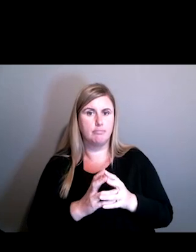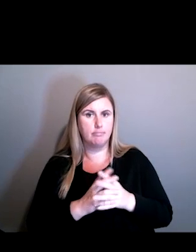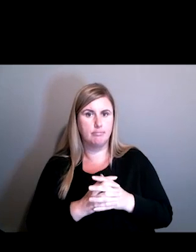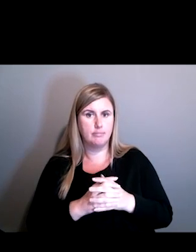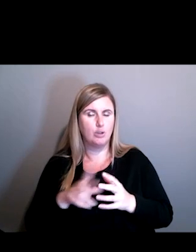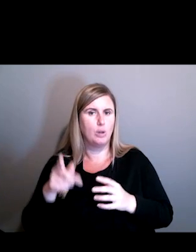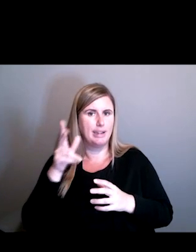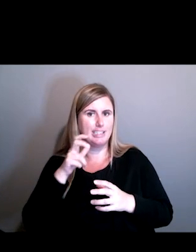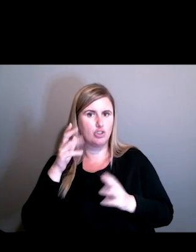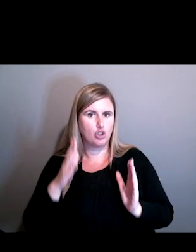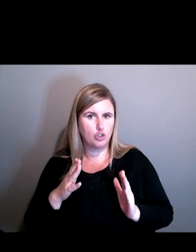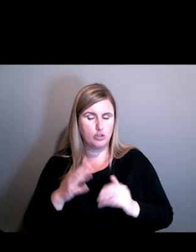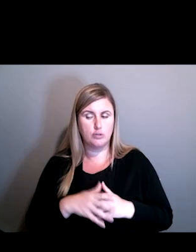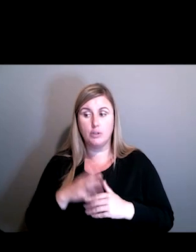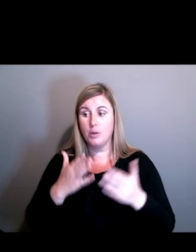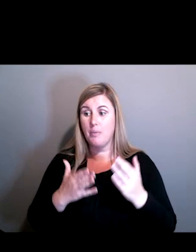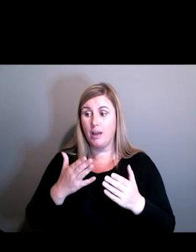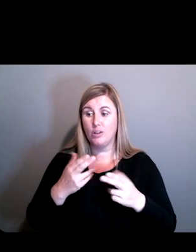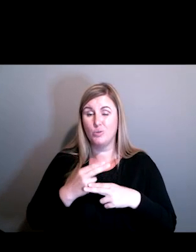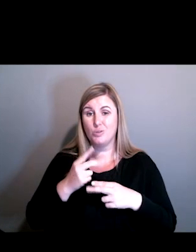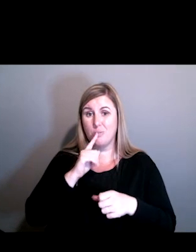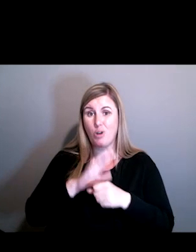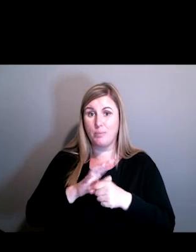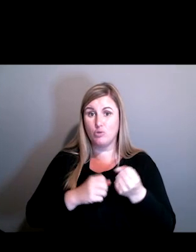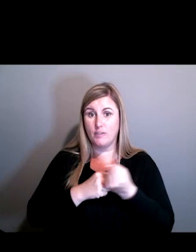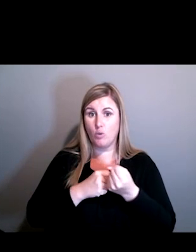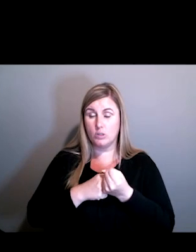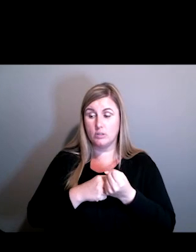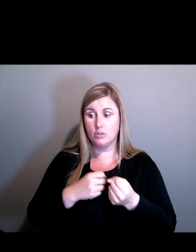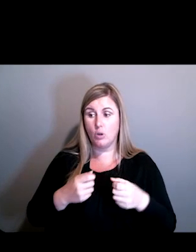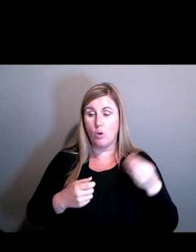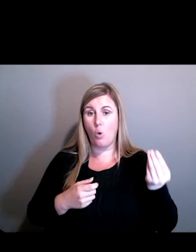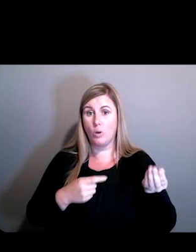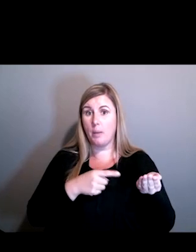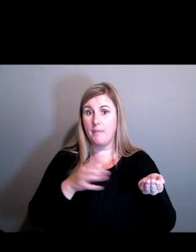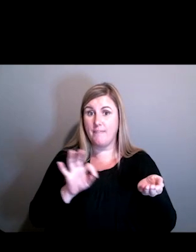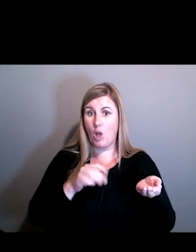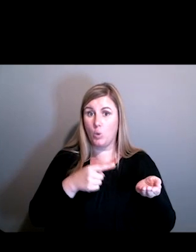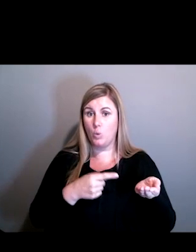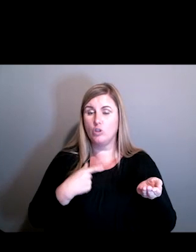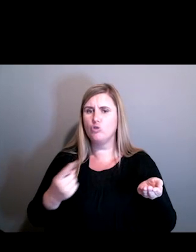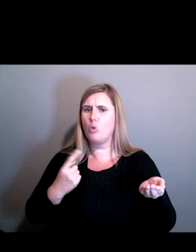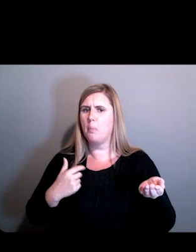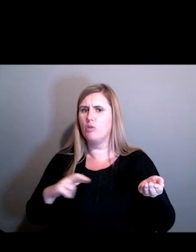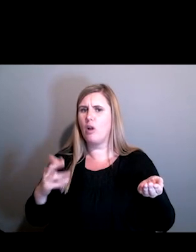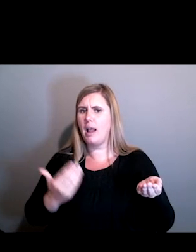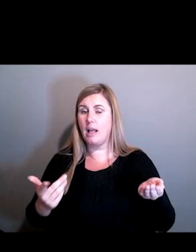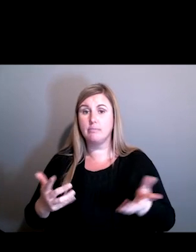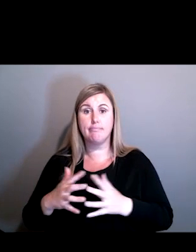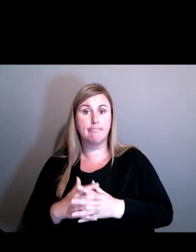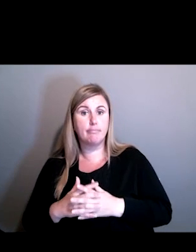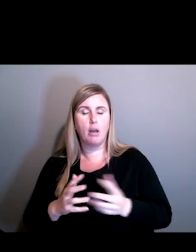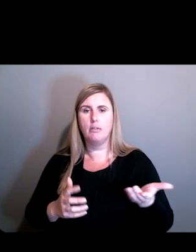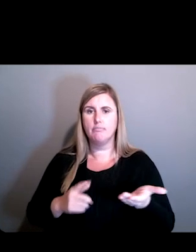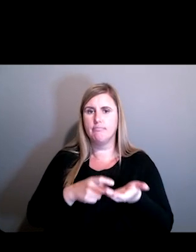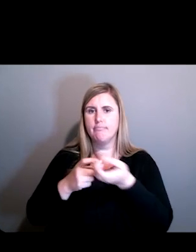listener. Initially, you might use a promise reinforcer. Again, you hold up something valuable and you say, show me ready hands. They do it, they get